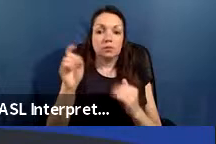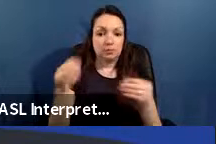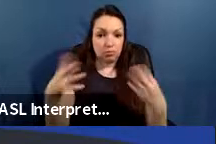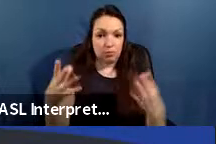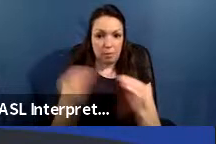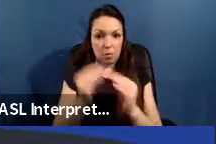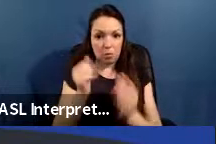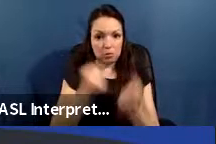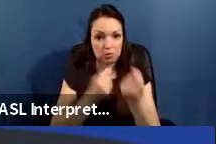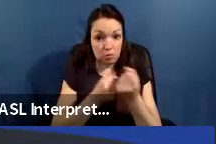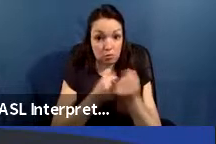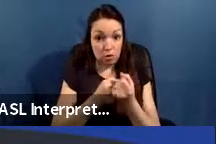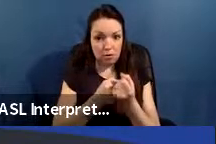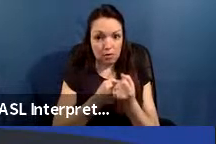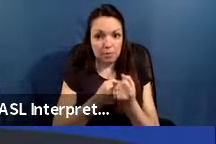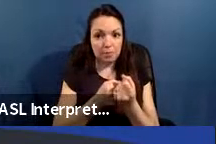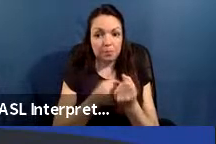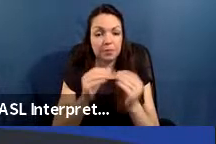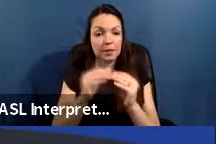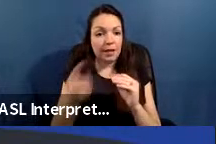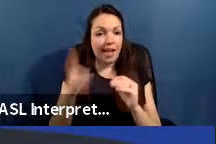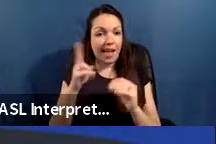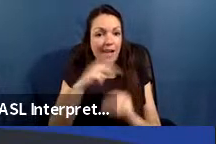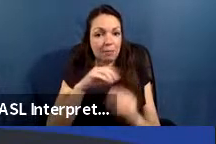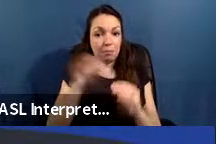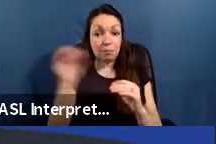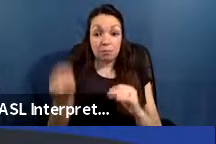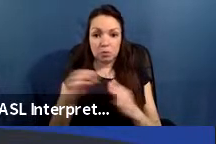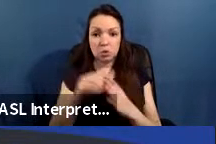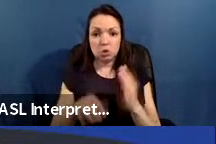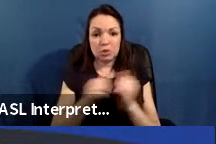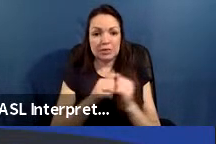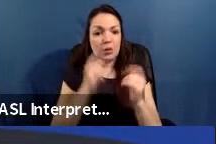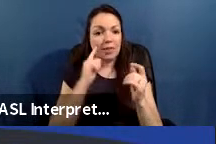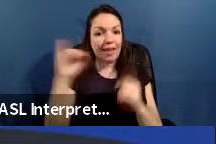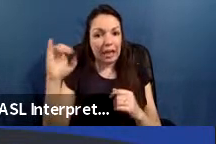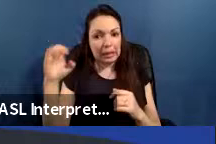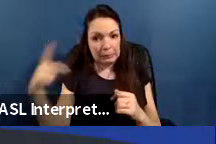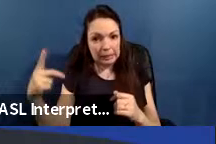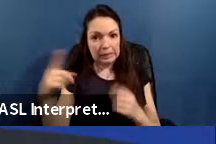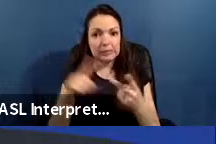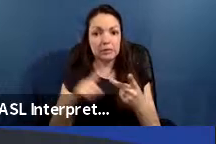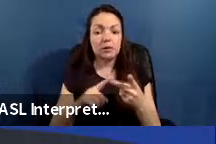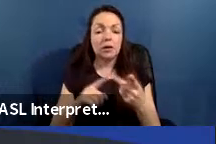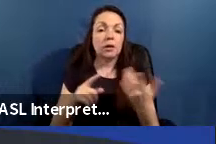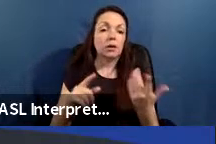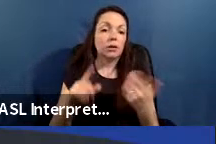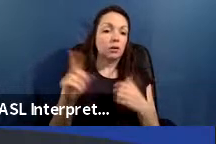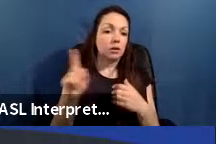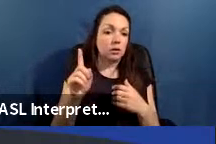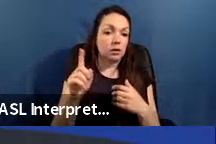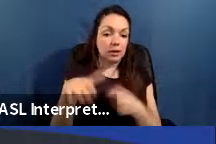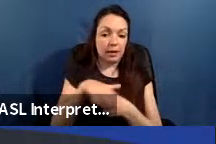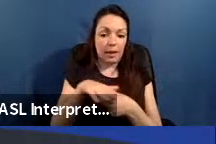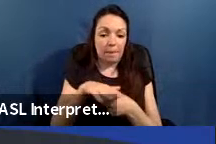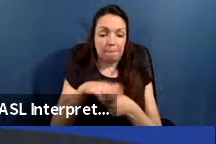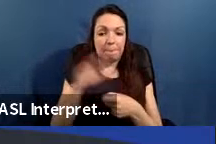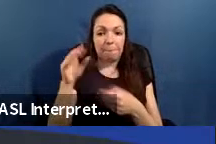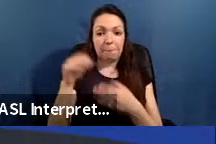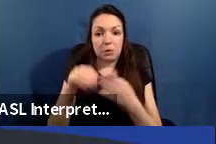support because there are a higher percentage of students with individualized education plans, where there are students who